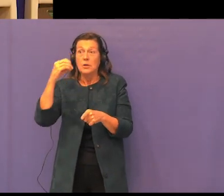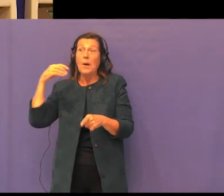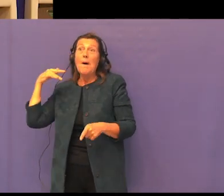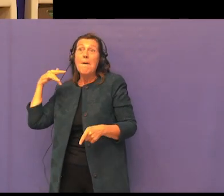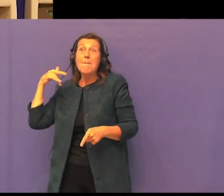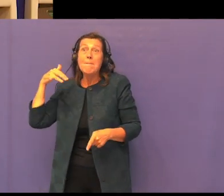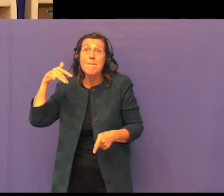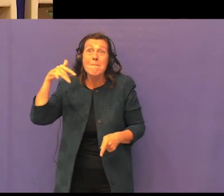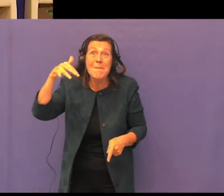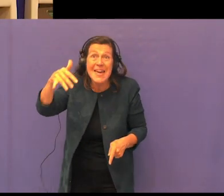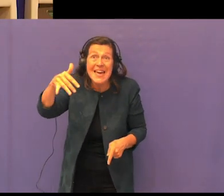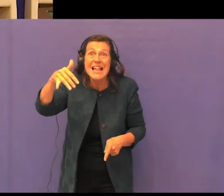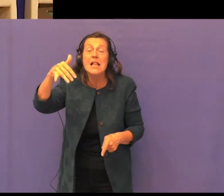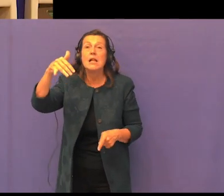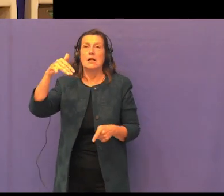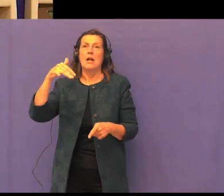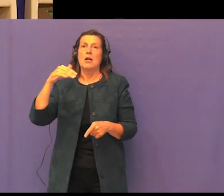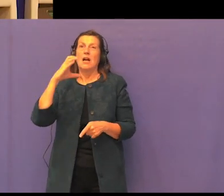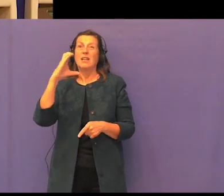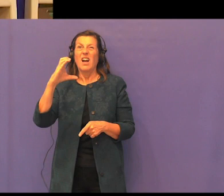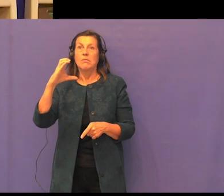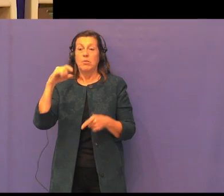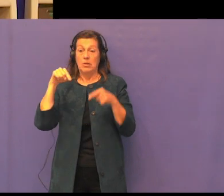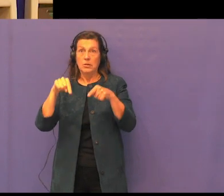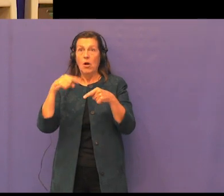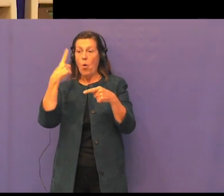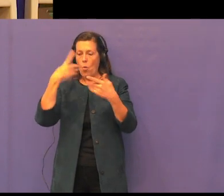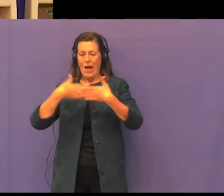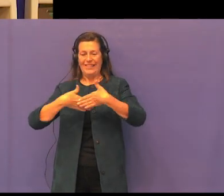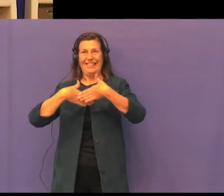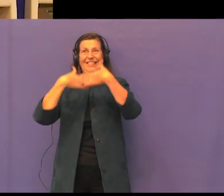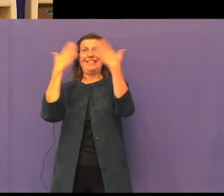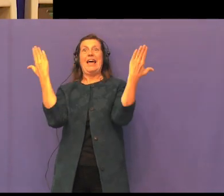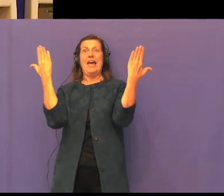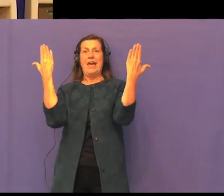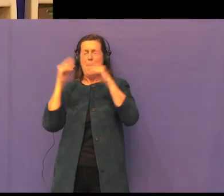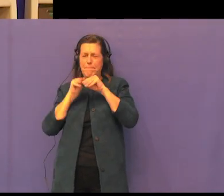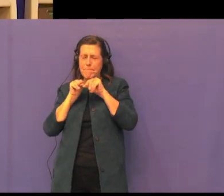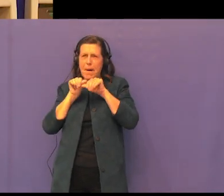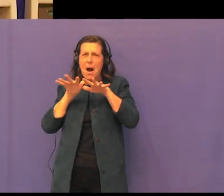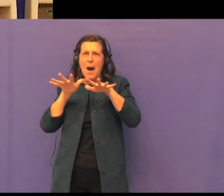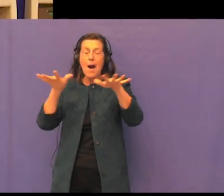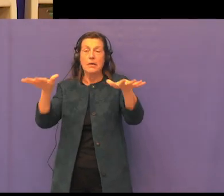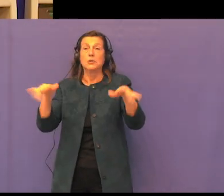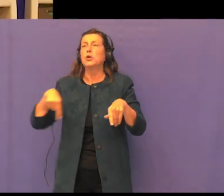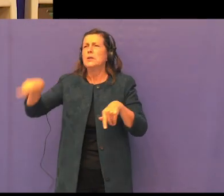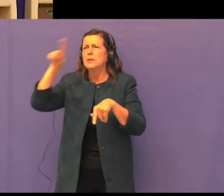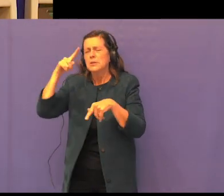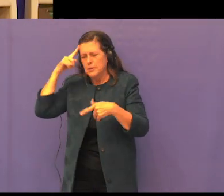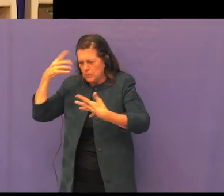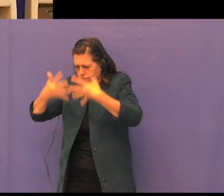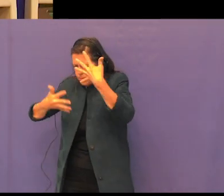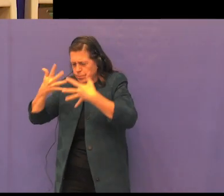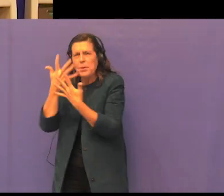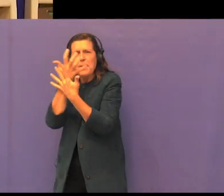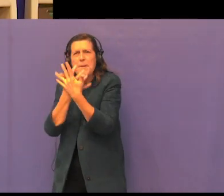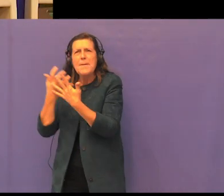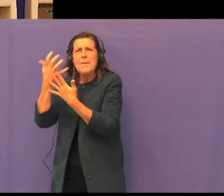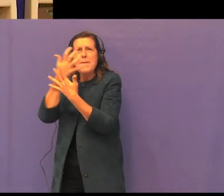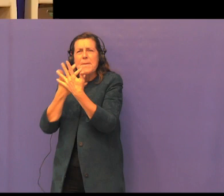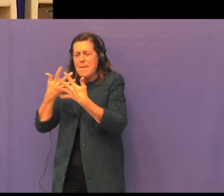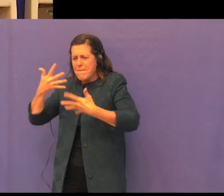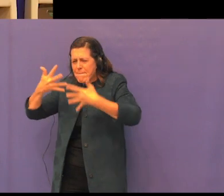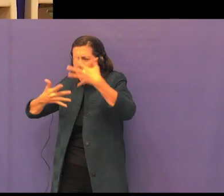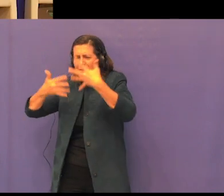audience and the mathematicians online, try dividing 100 million by